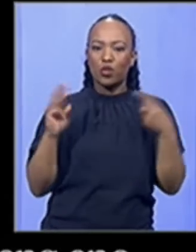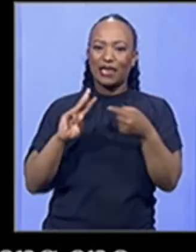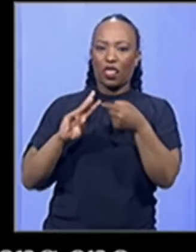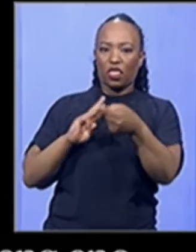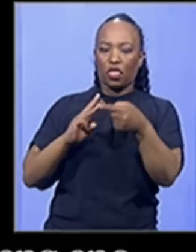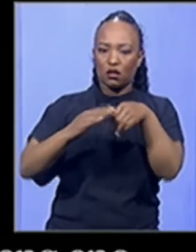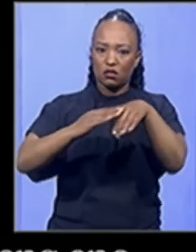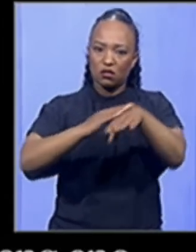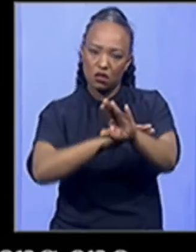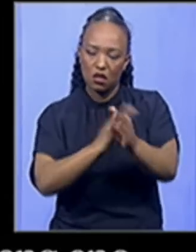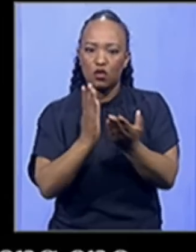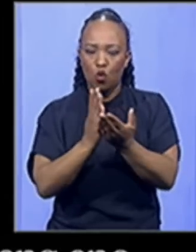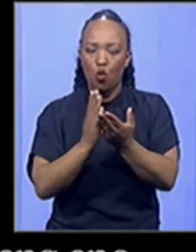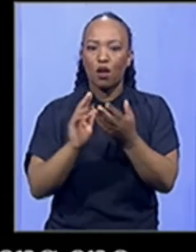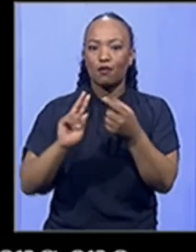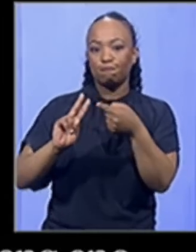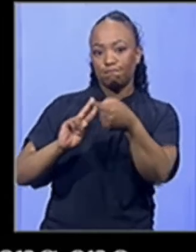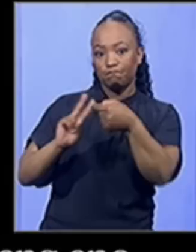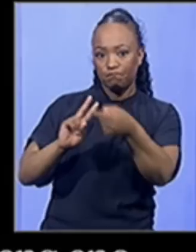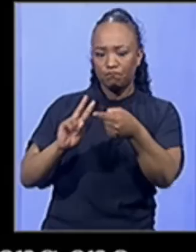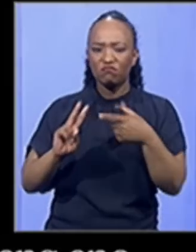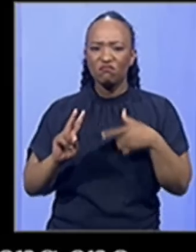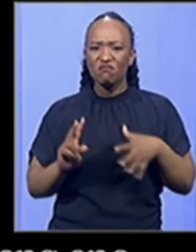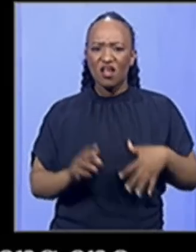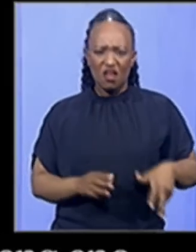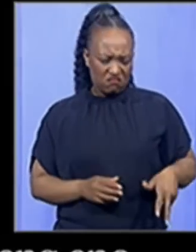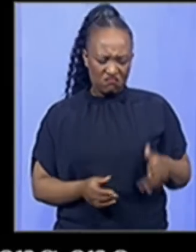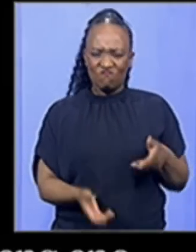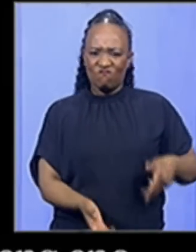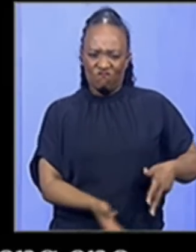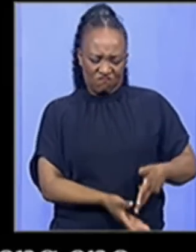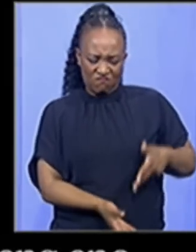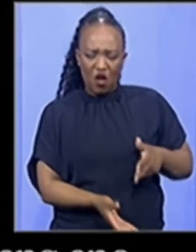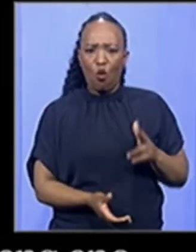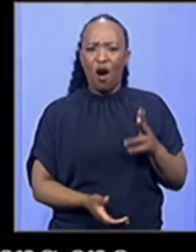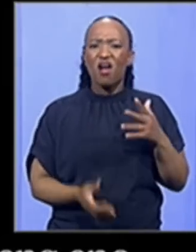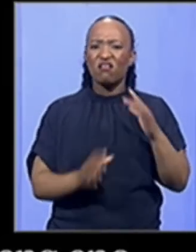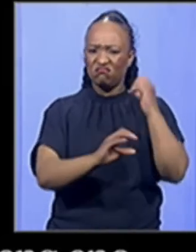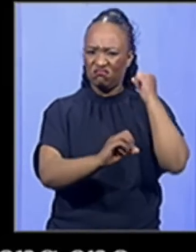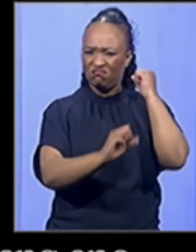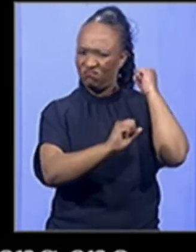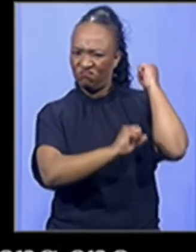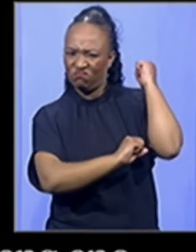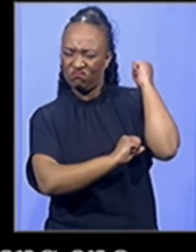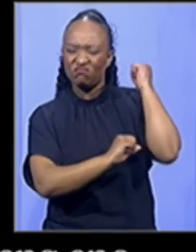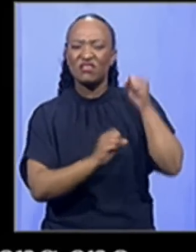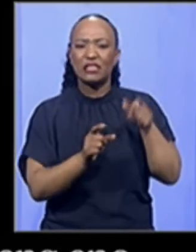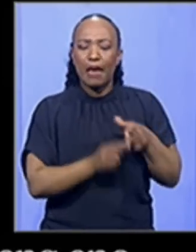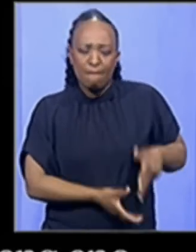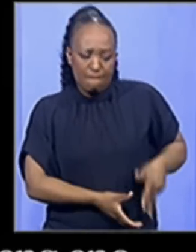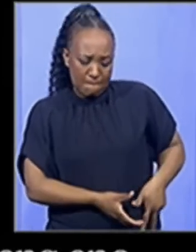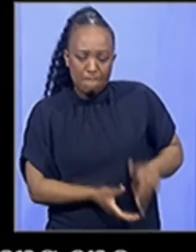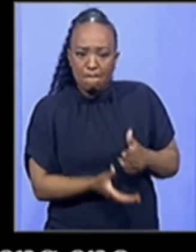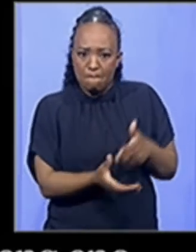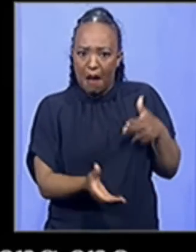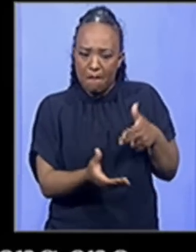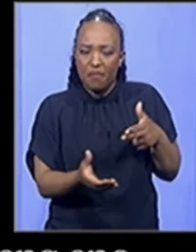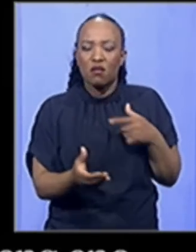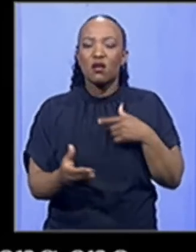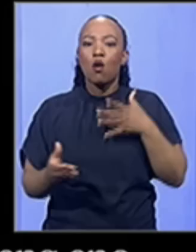sekolong. Bobedi bo ne bo akgadi sa bolefa yo mongwe a na tshotse tlhobolo. Go begwa fa Motsweneng a ne a tlile go ntsha ka